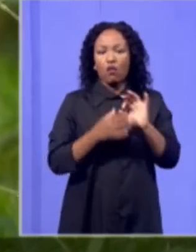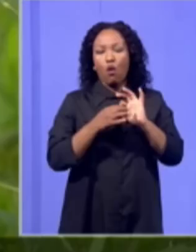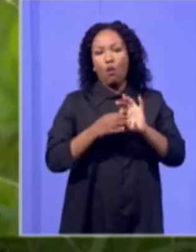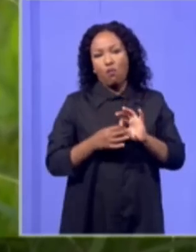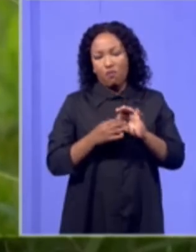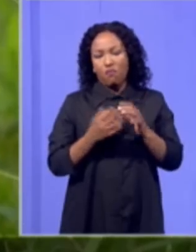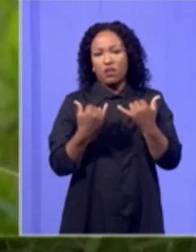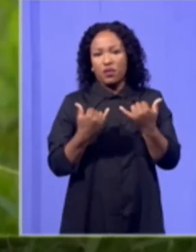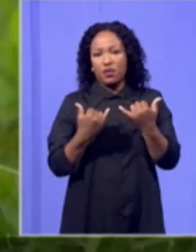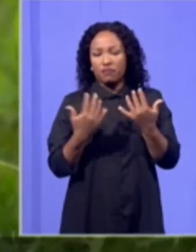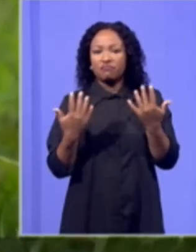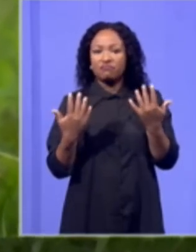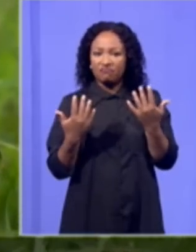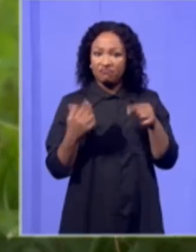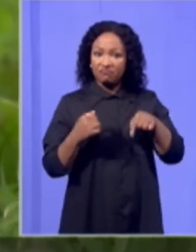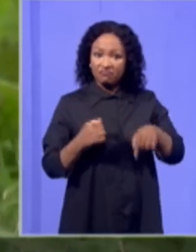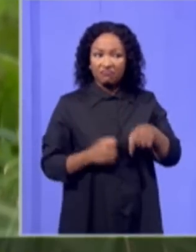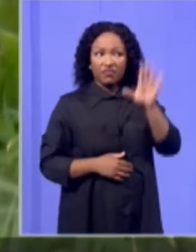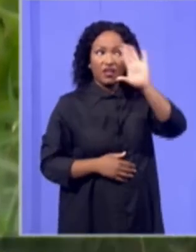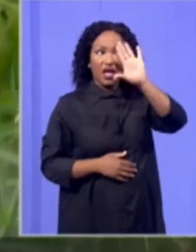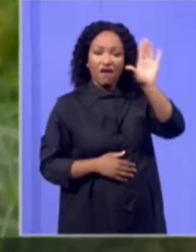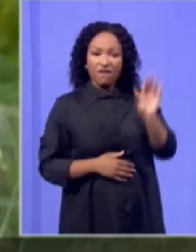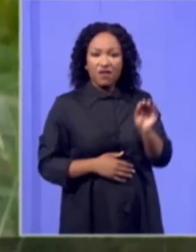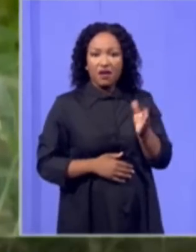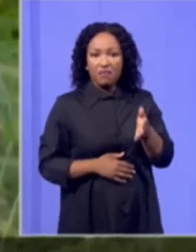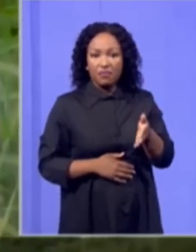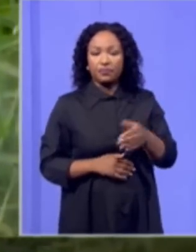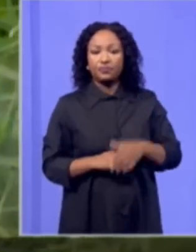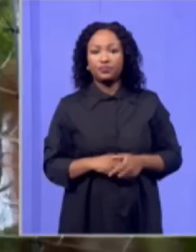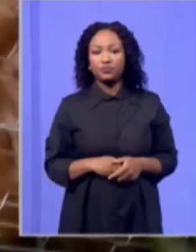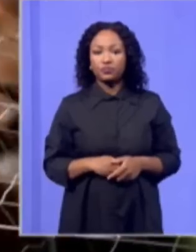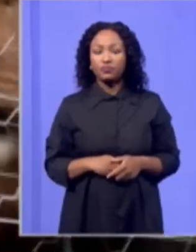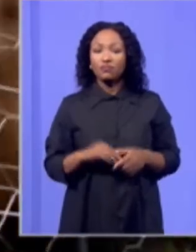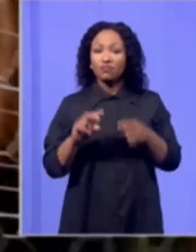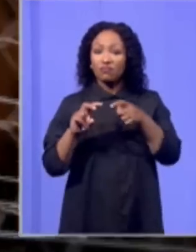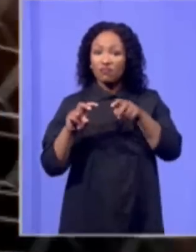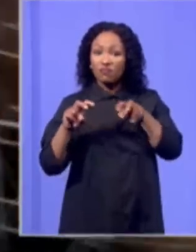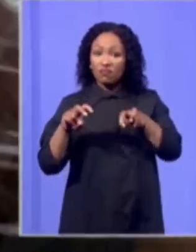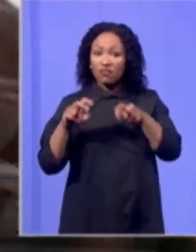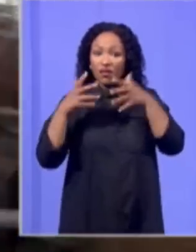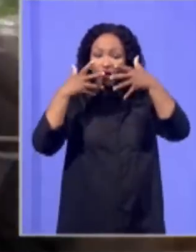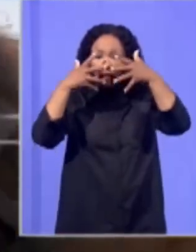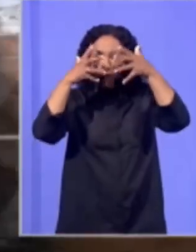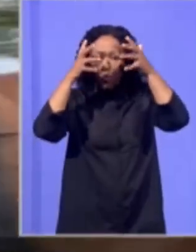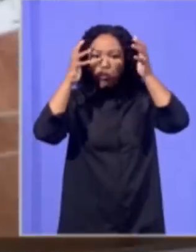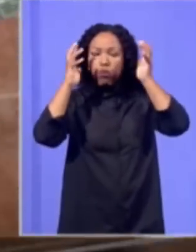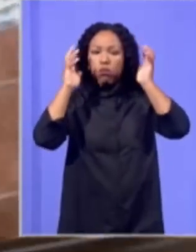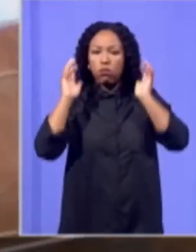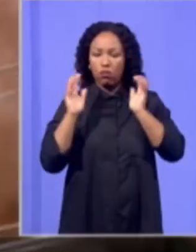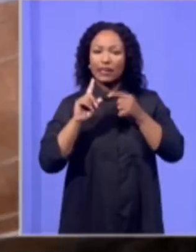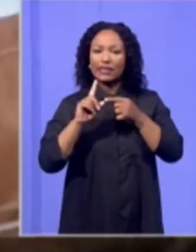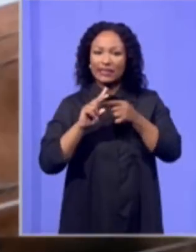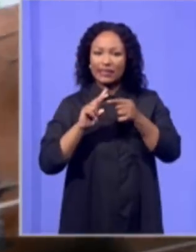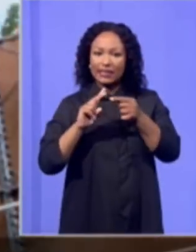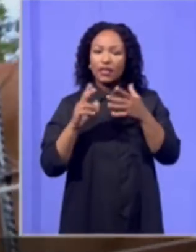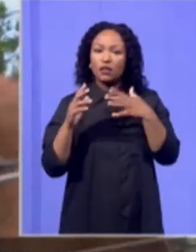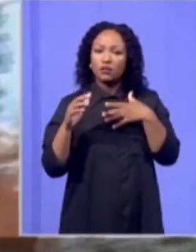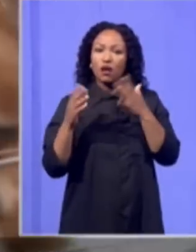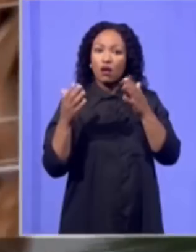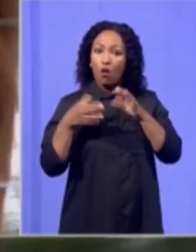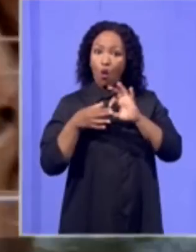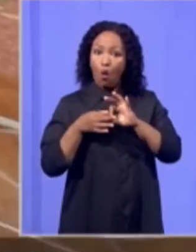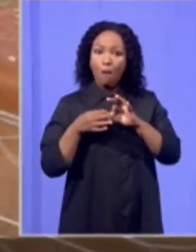la bona ka mono kontinenteng ya Afrika. Go rora ga ditau tše ke sešupo sa ka mo ditau tše di amogela go legae la bona